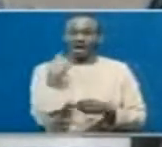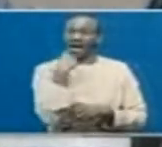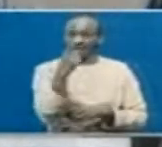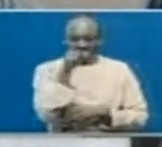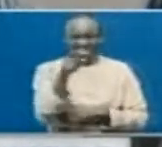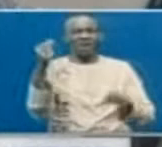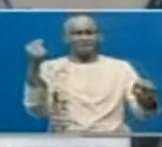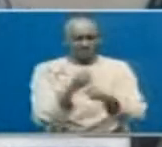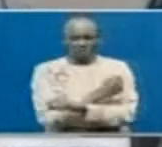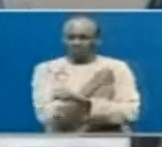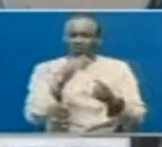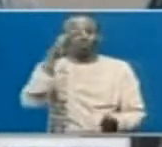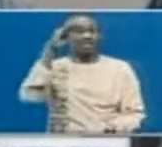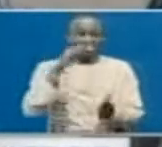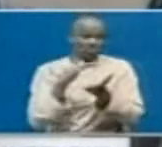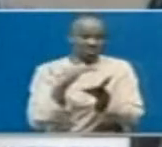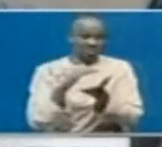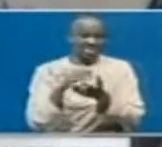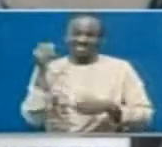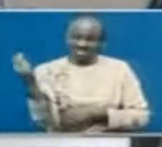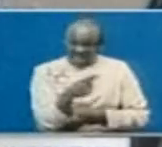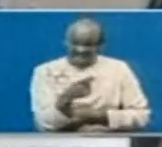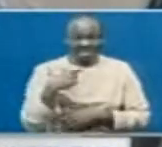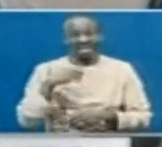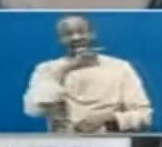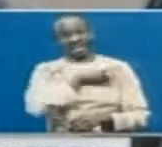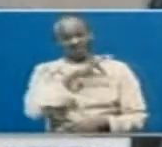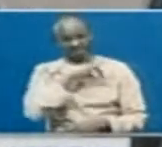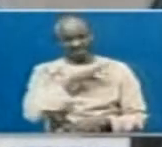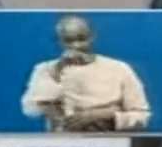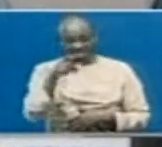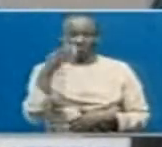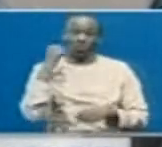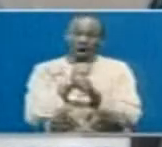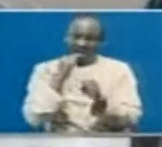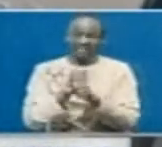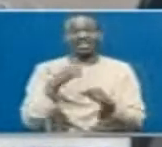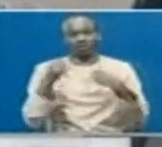You cannot reduce salary and allowances that workers are enjoying.